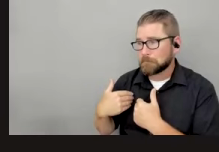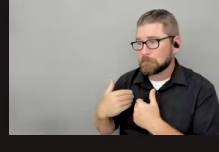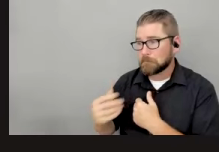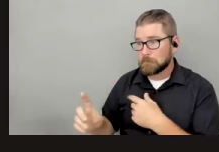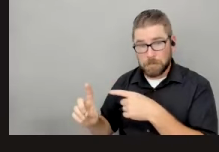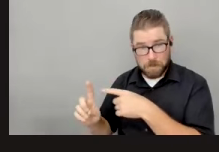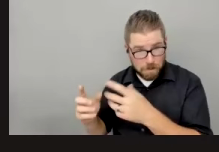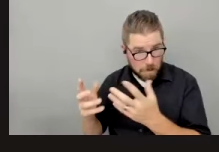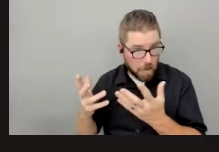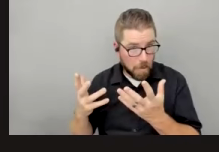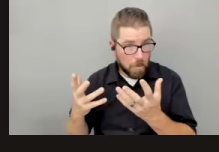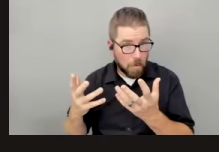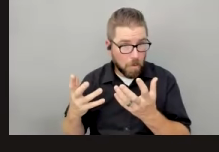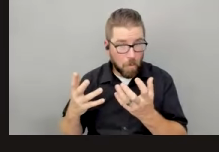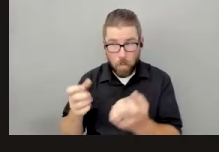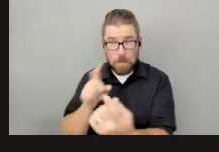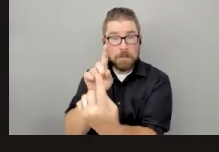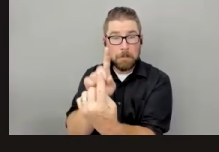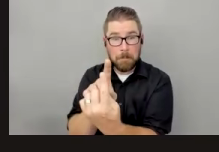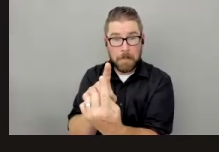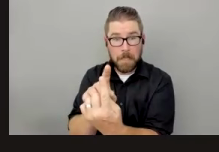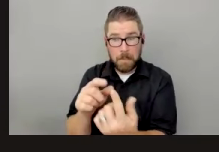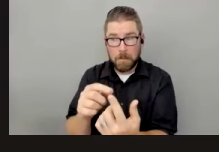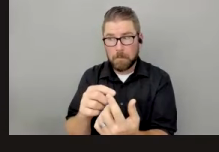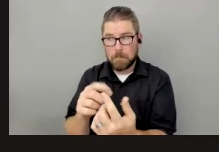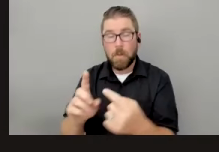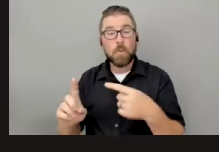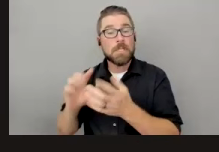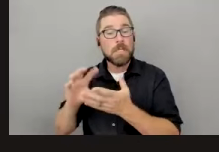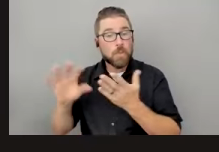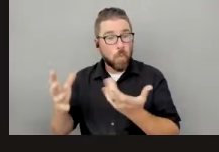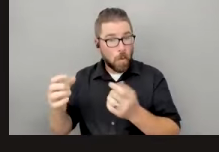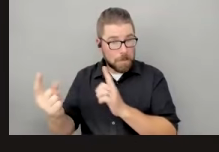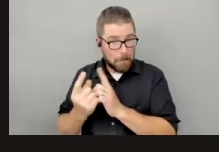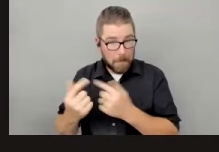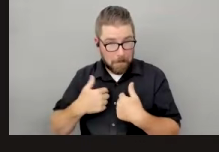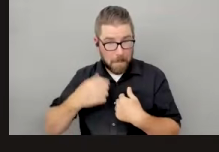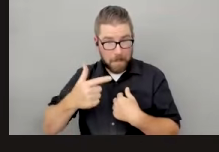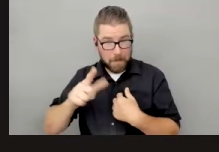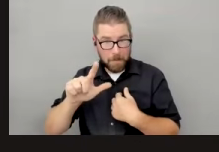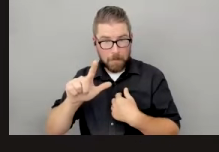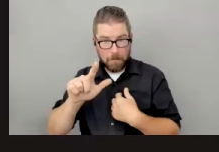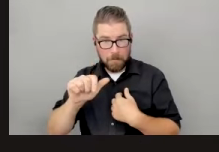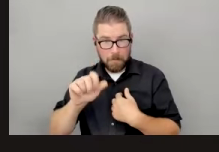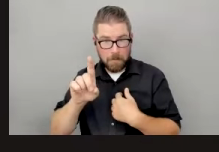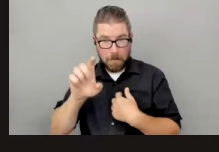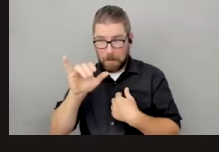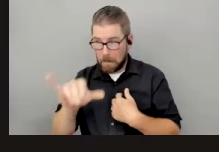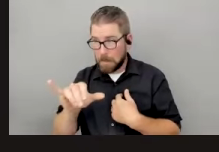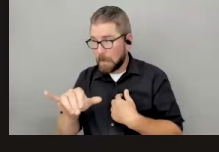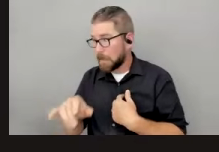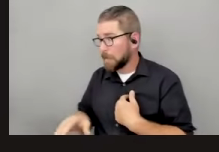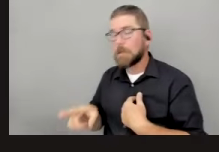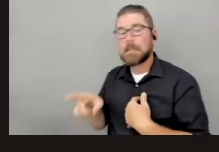want to have a conversation with me. And you can let them know that too, that it's okay that, they don't have to come talk to